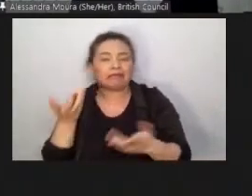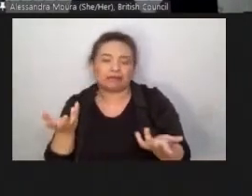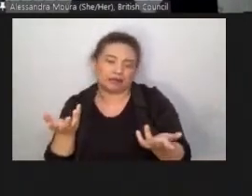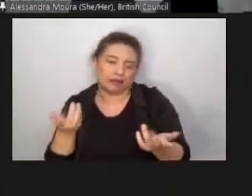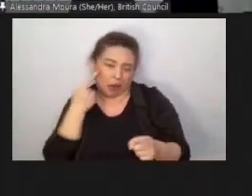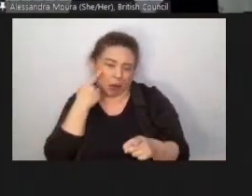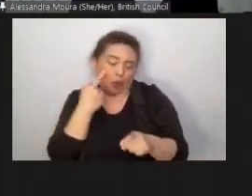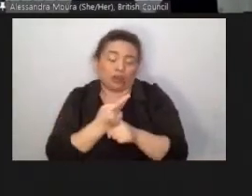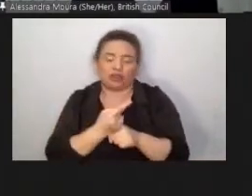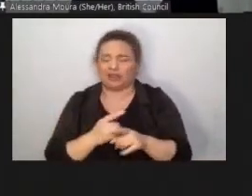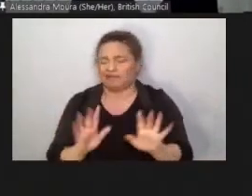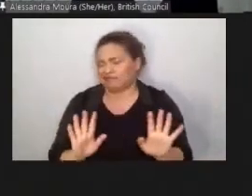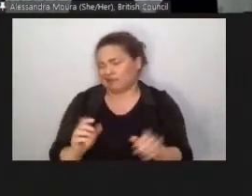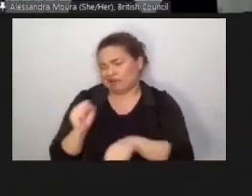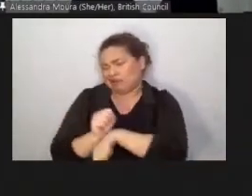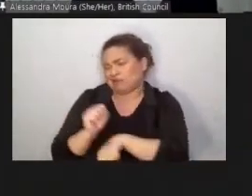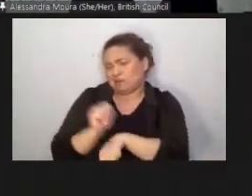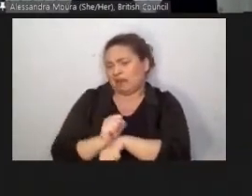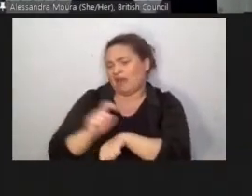it.